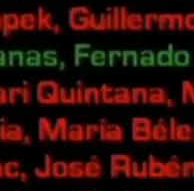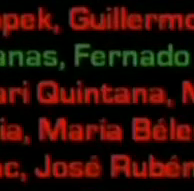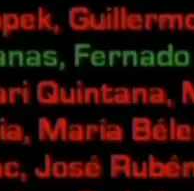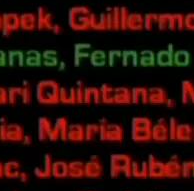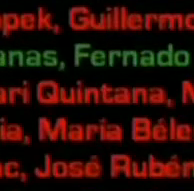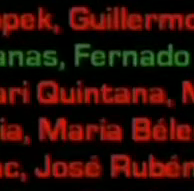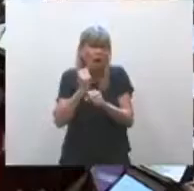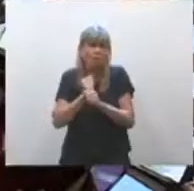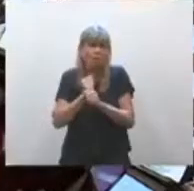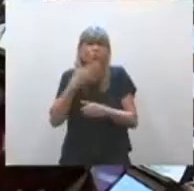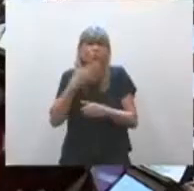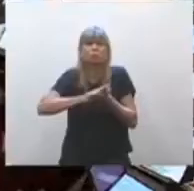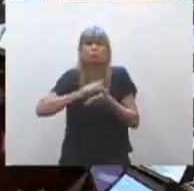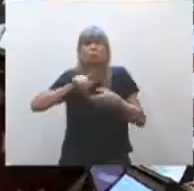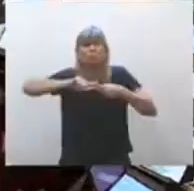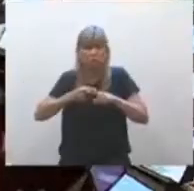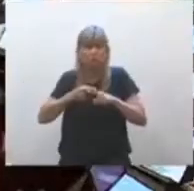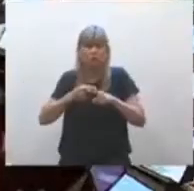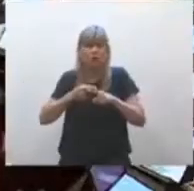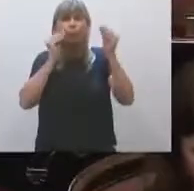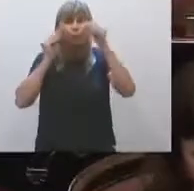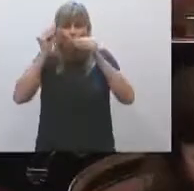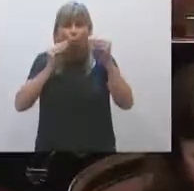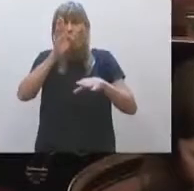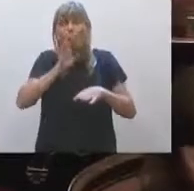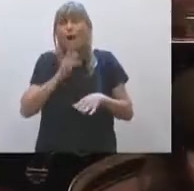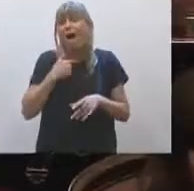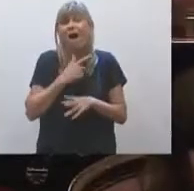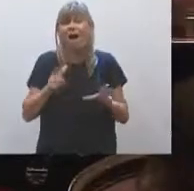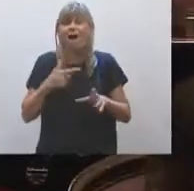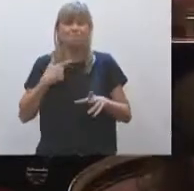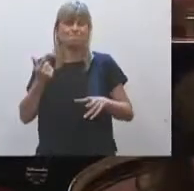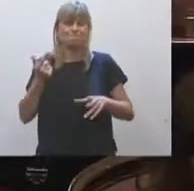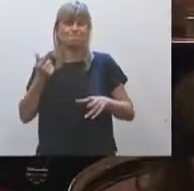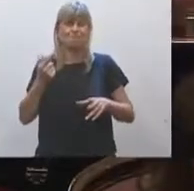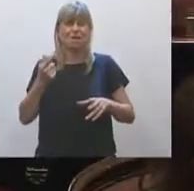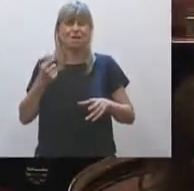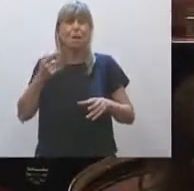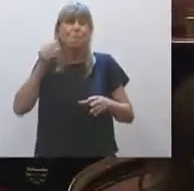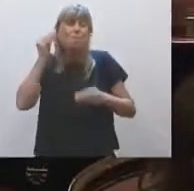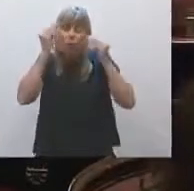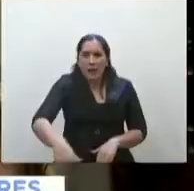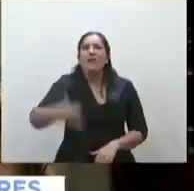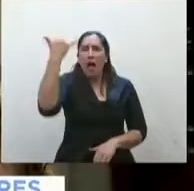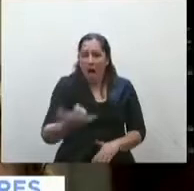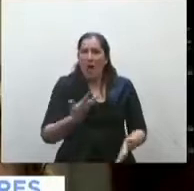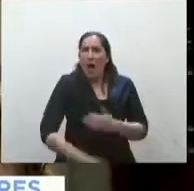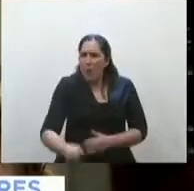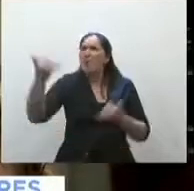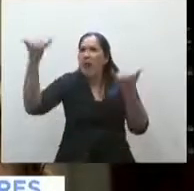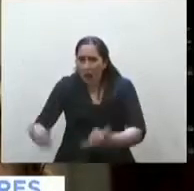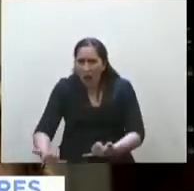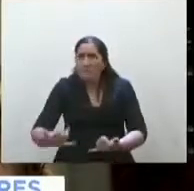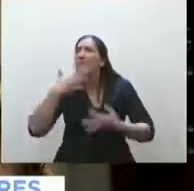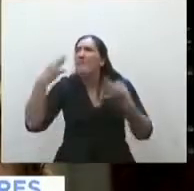of pregnancy. Currently, the procedure is only allowed in the cases of rape and risk to a woman's health. For former president and